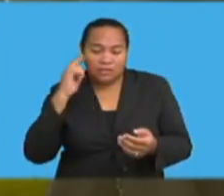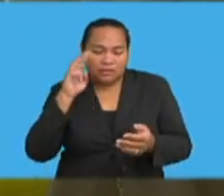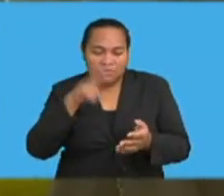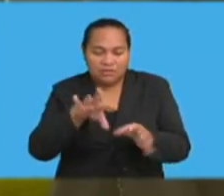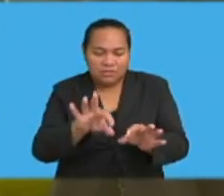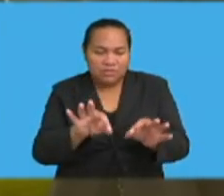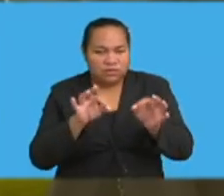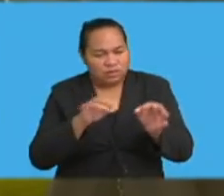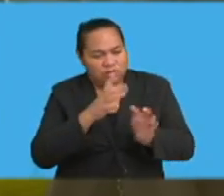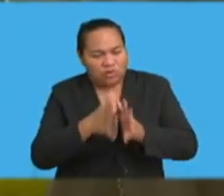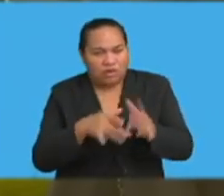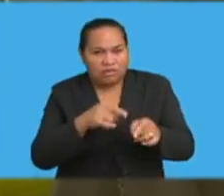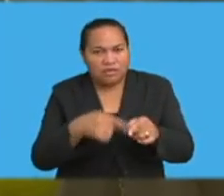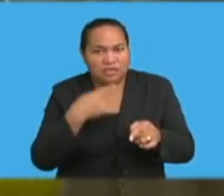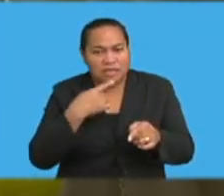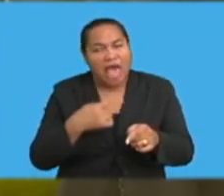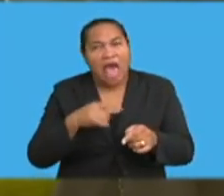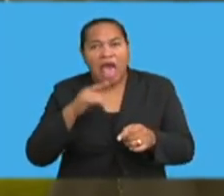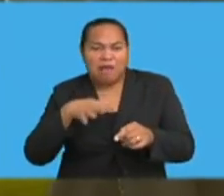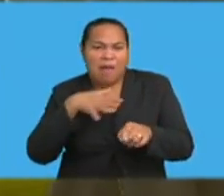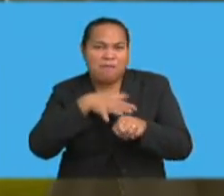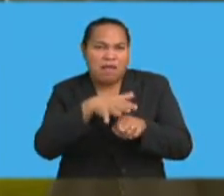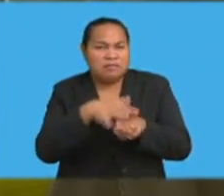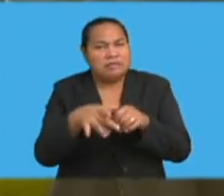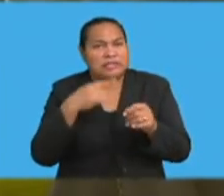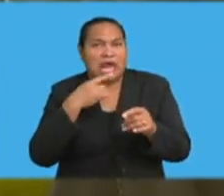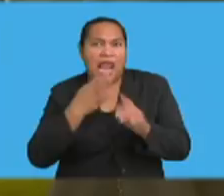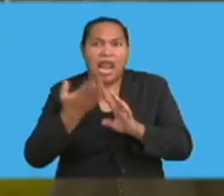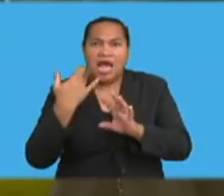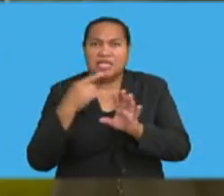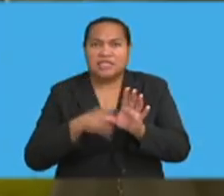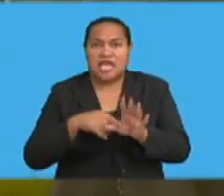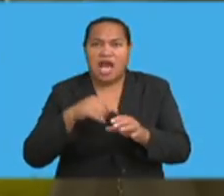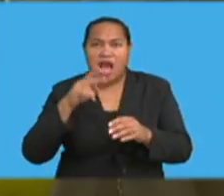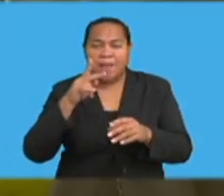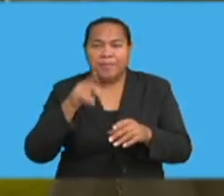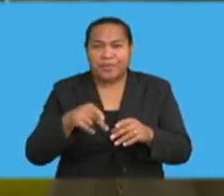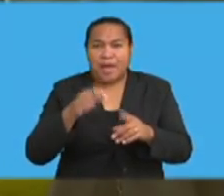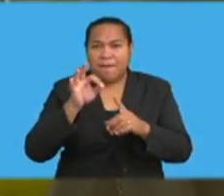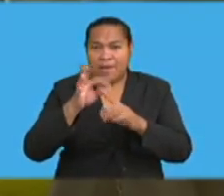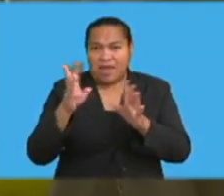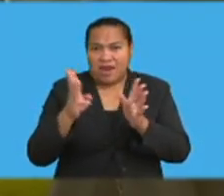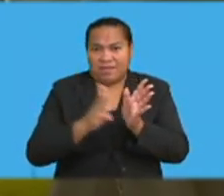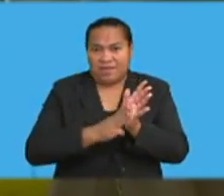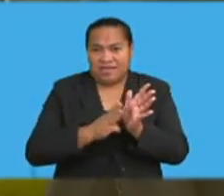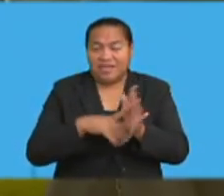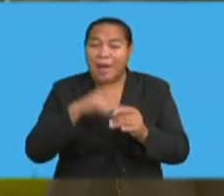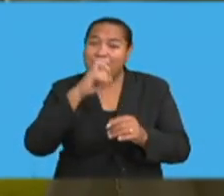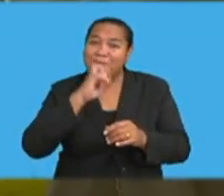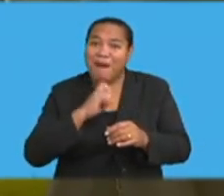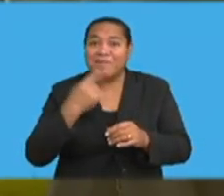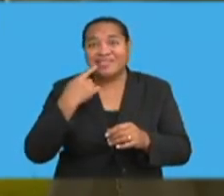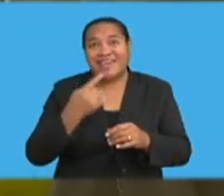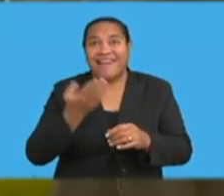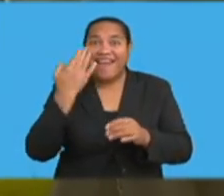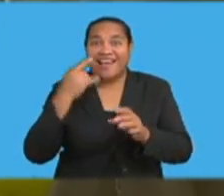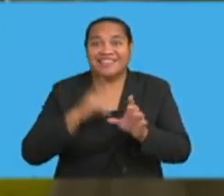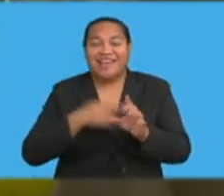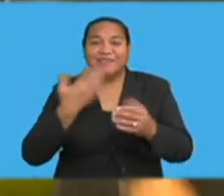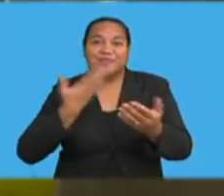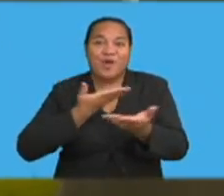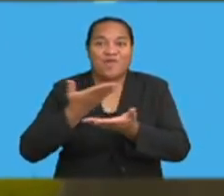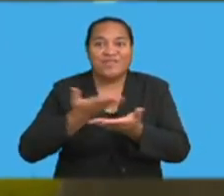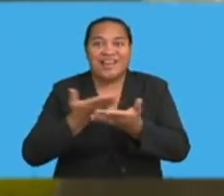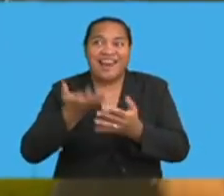program, despite a promise made by the Prime Minister last year. The Prime Minister, Honorable Varangi Bainimarama, had last year on his consultation